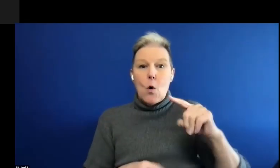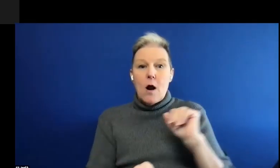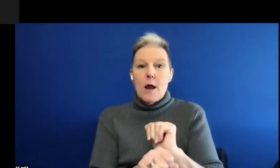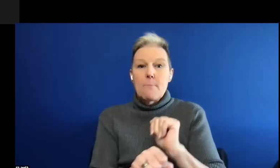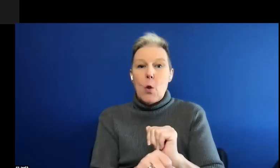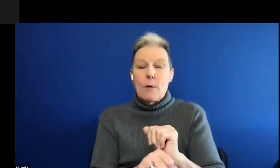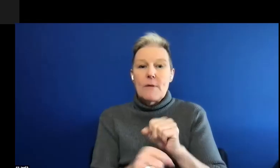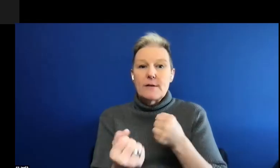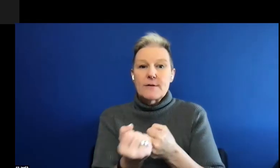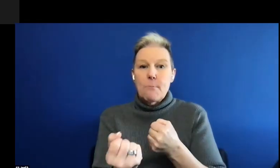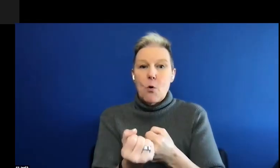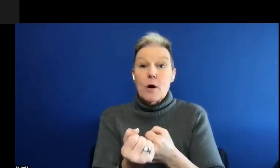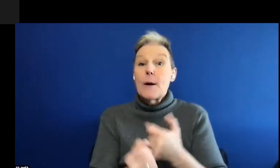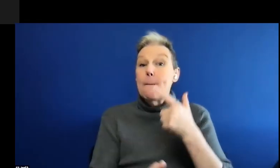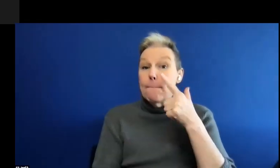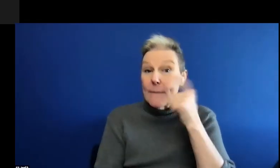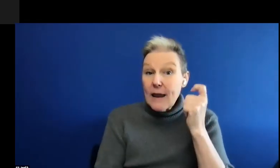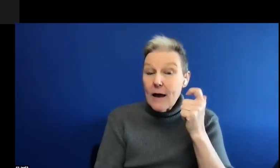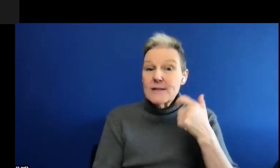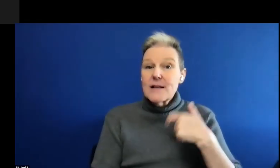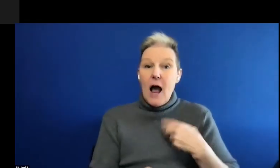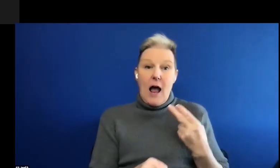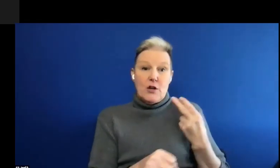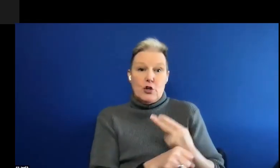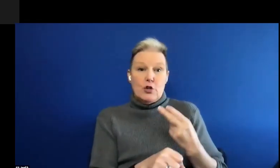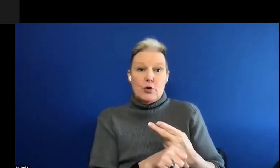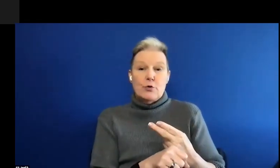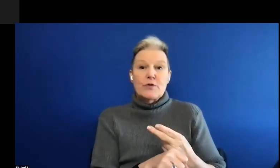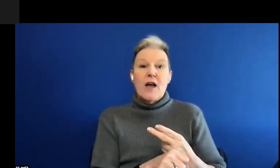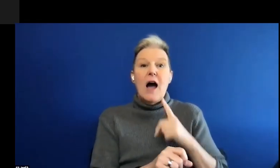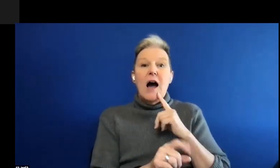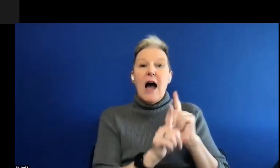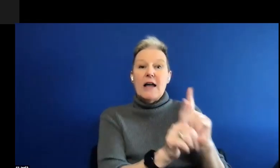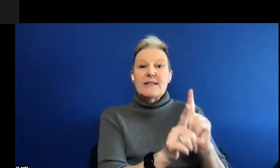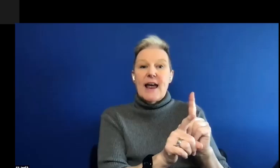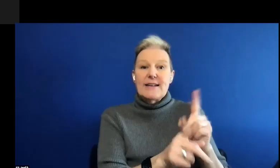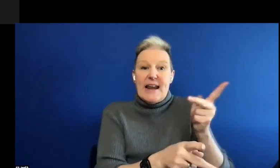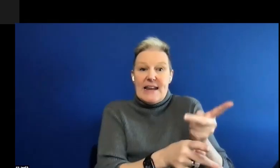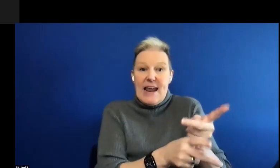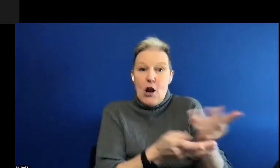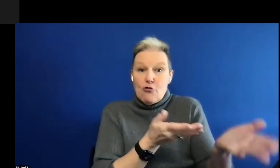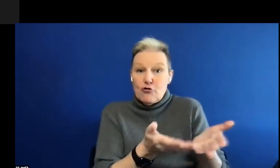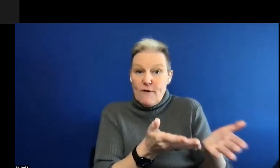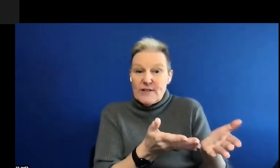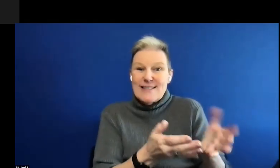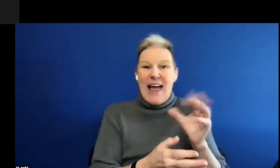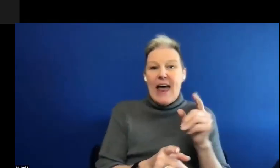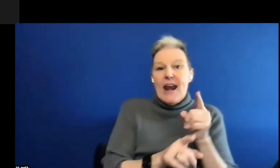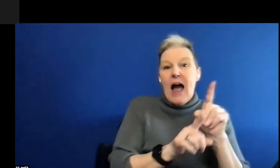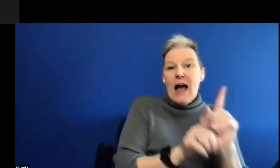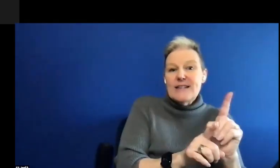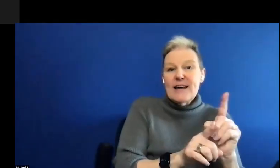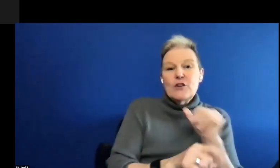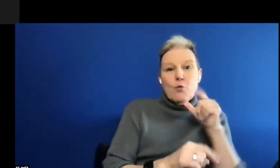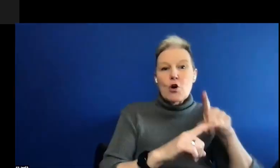employment supports because I utilized attendant care services and attendants were not